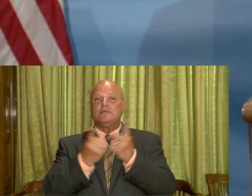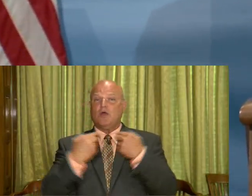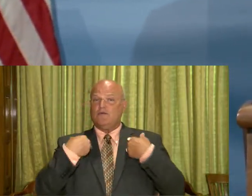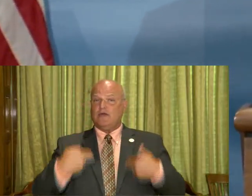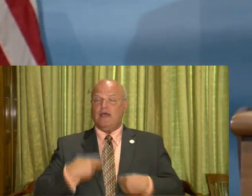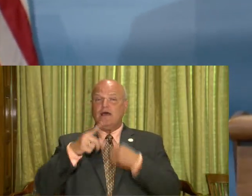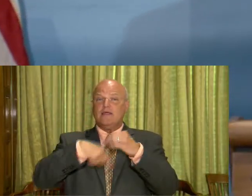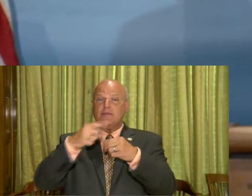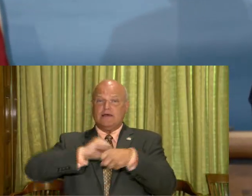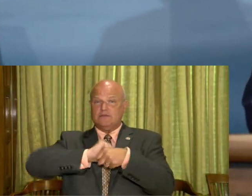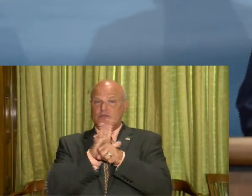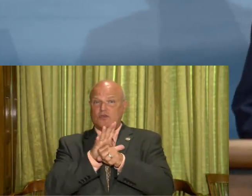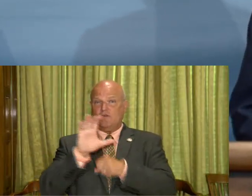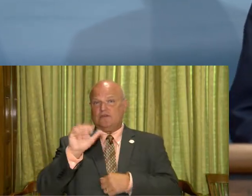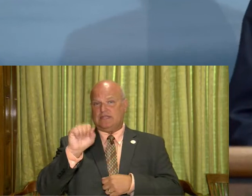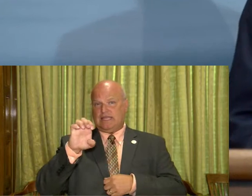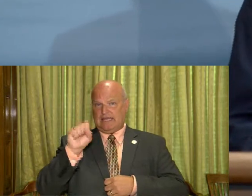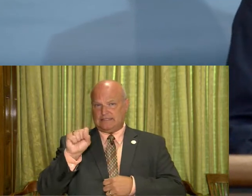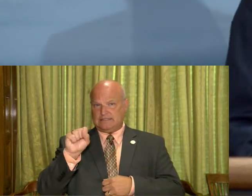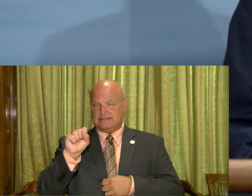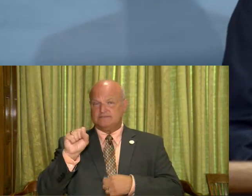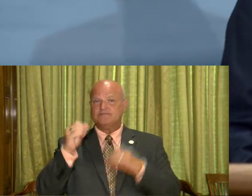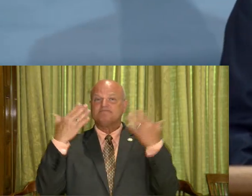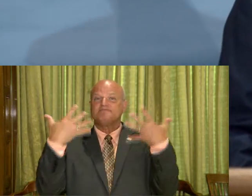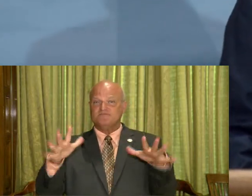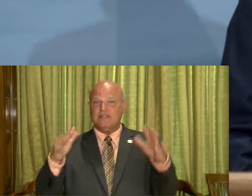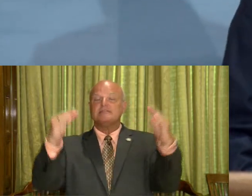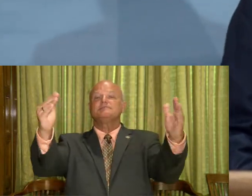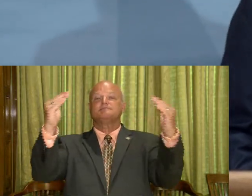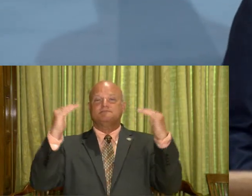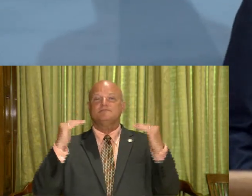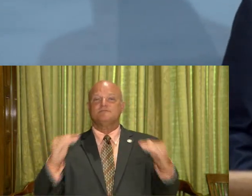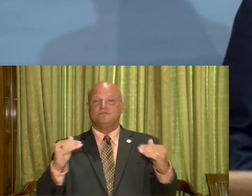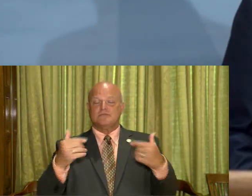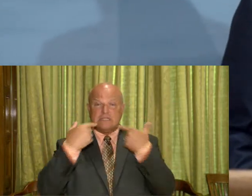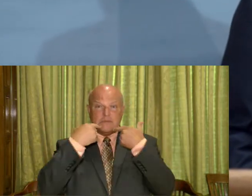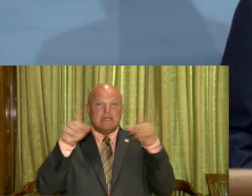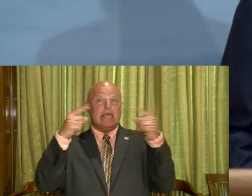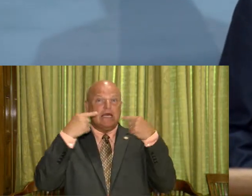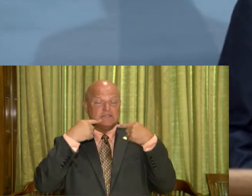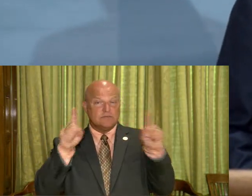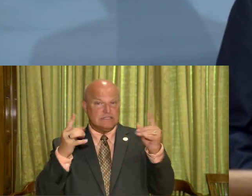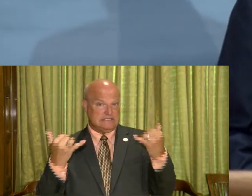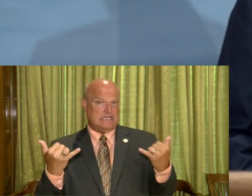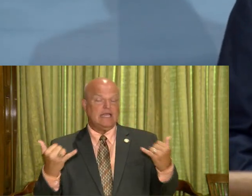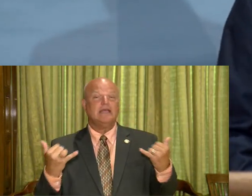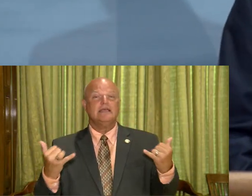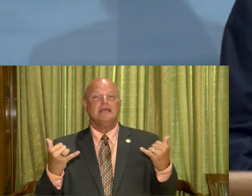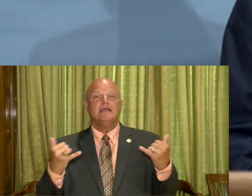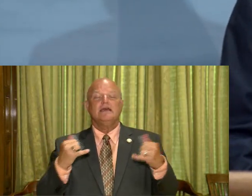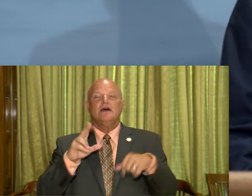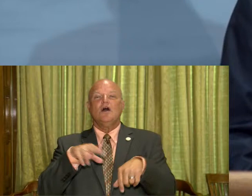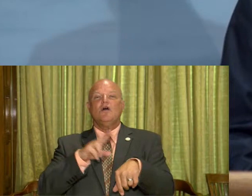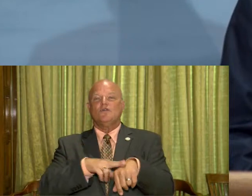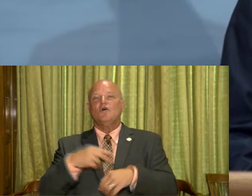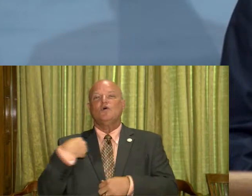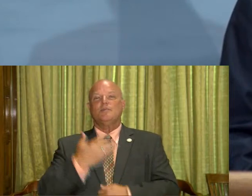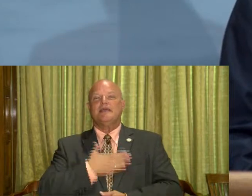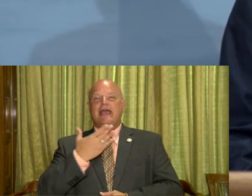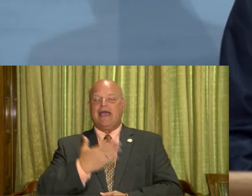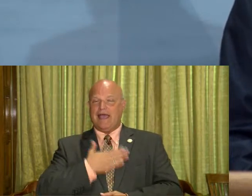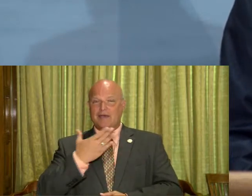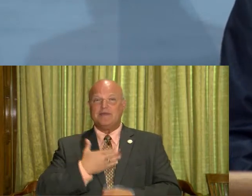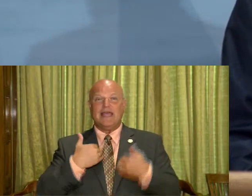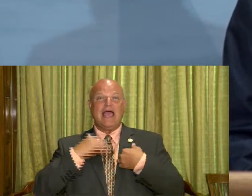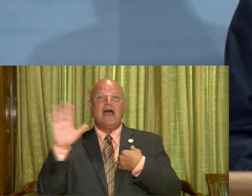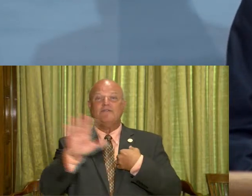on our COVID cases, and then I want to follow this by a couple of announcements today, and of course we will be happy to take